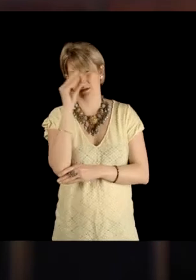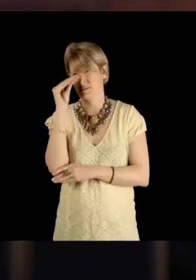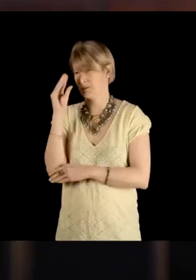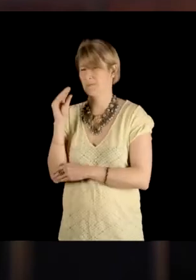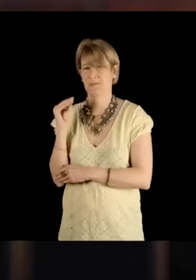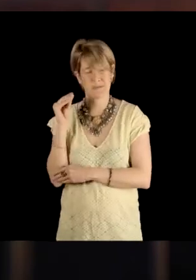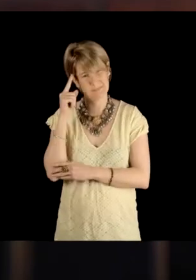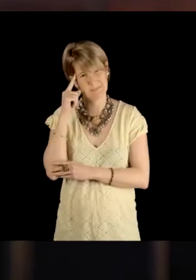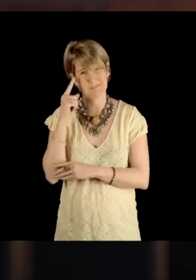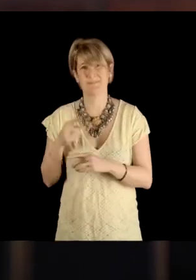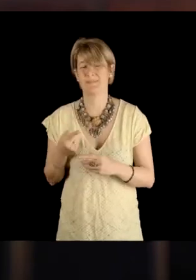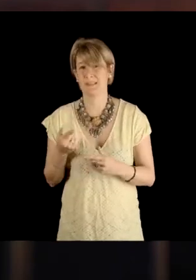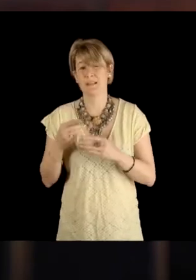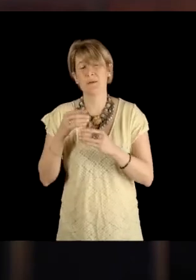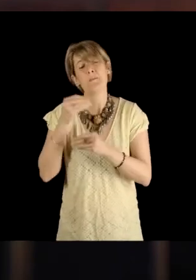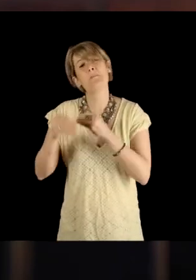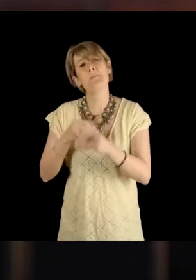of whatever reasons,